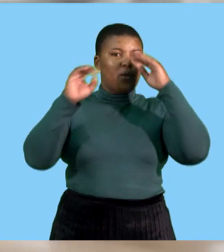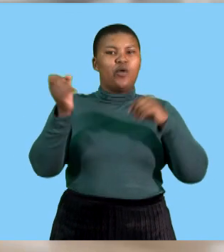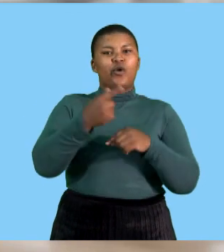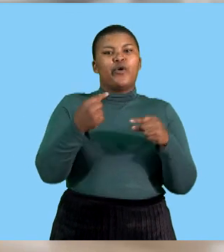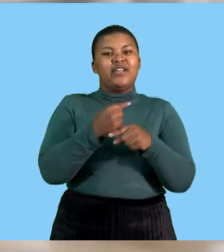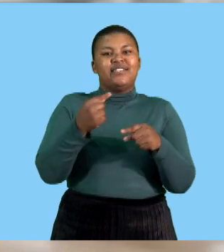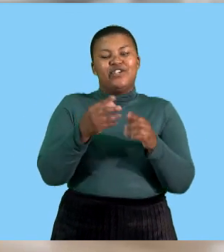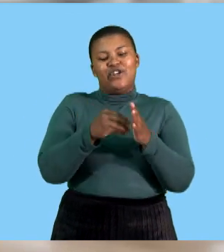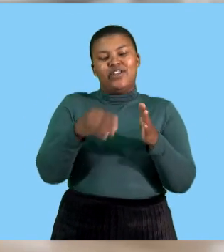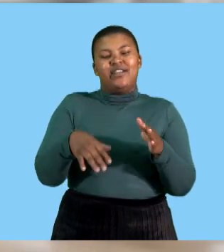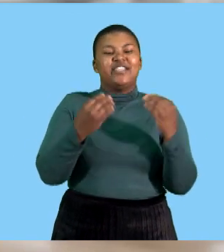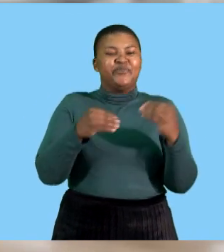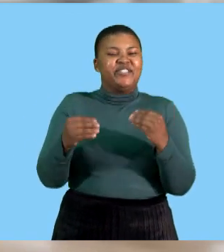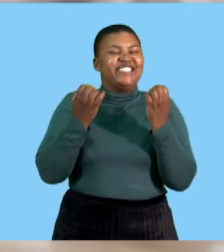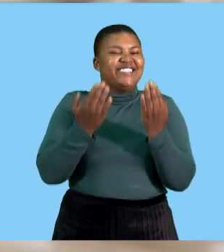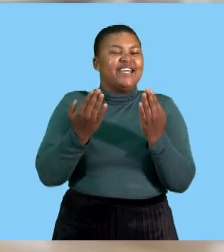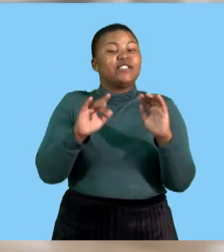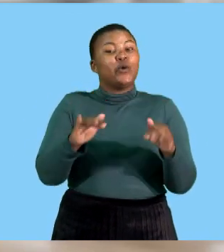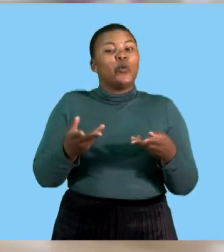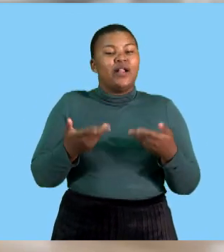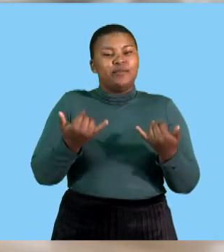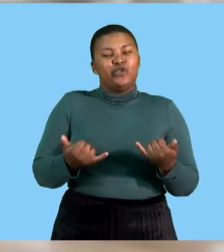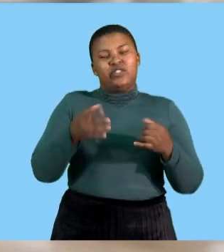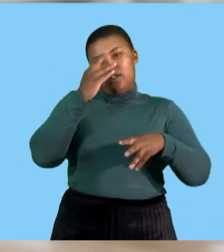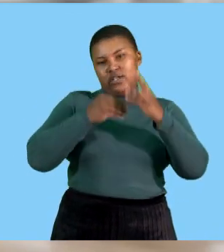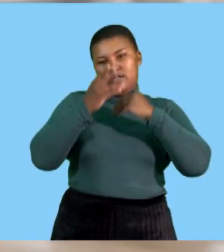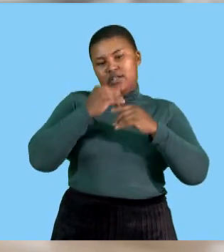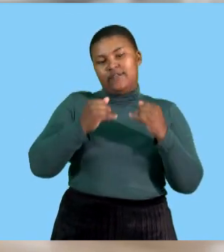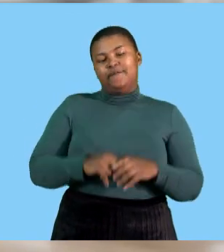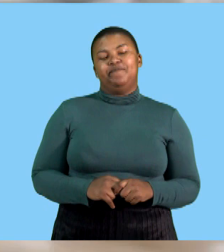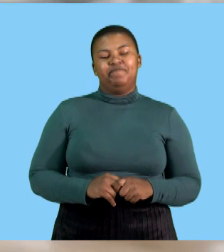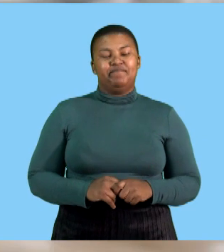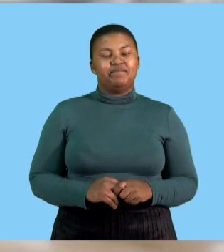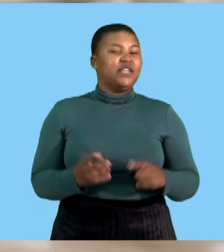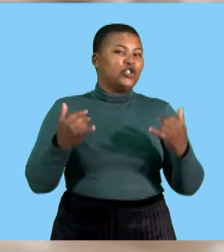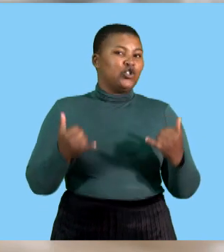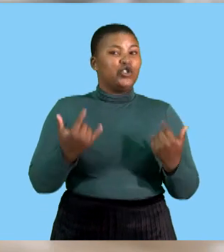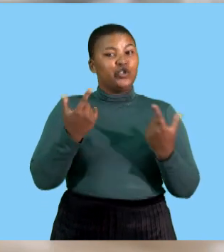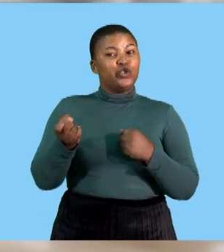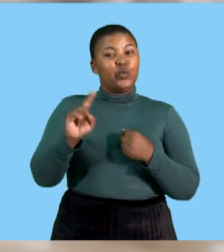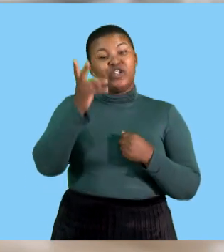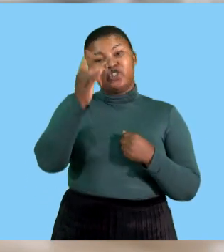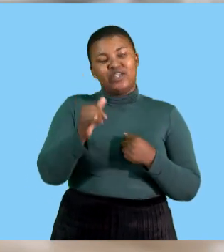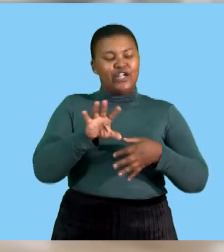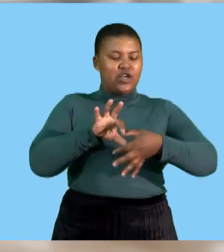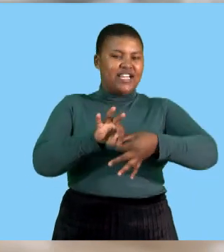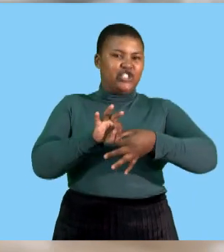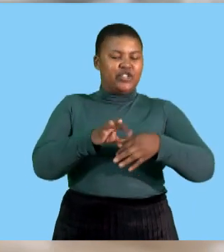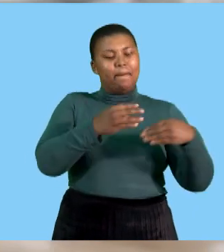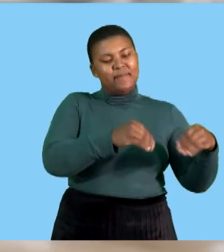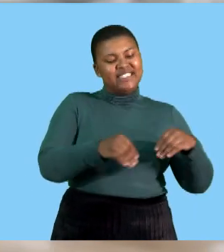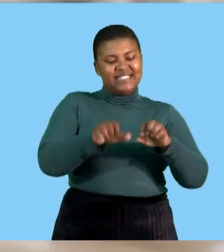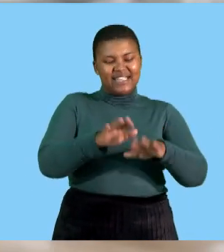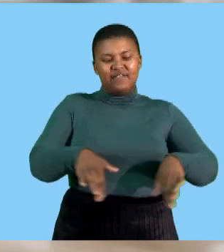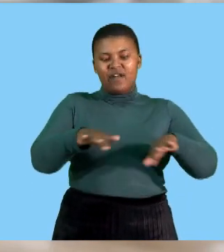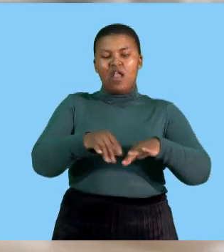Hello to all our Grade 10 Business Studies learners and welcome to our lesson where we are going to look at the interrelationship between the